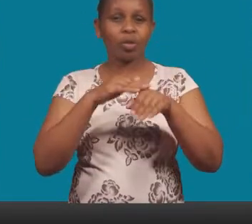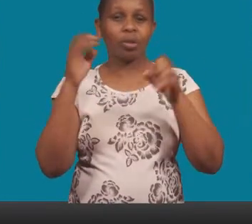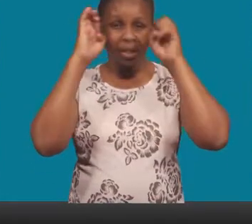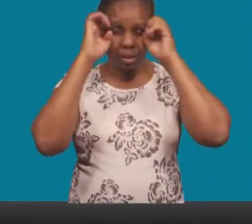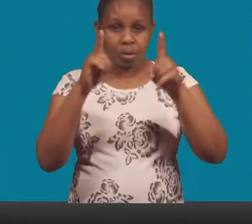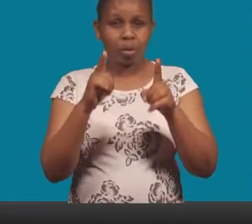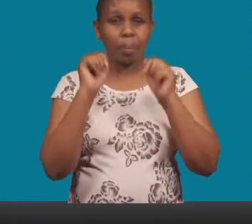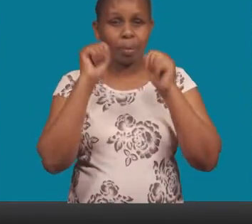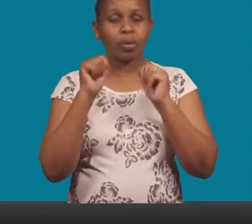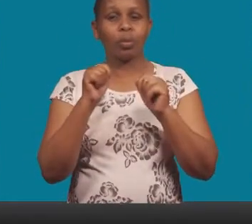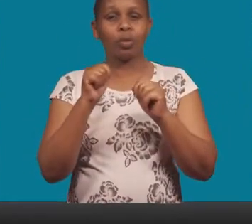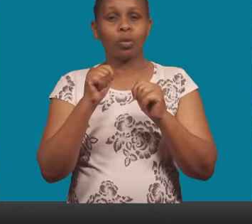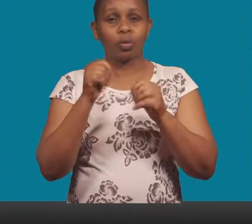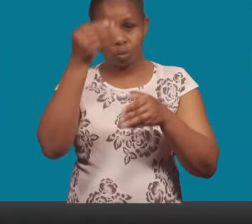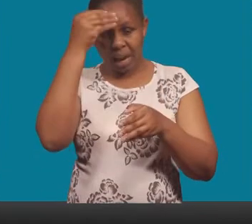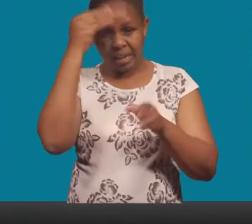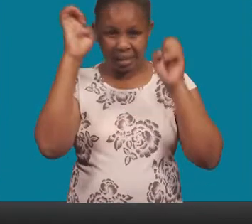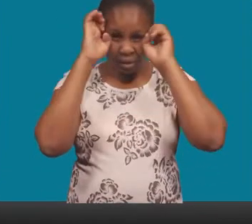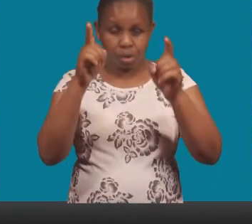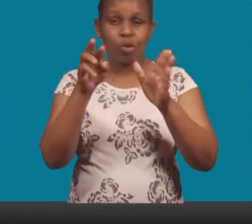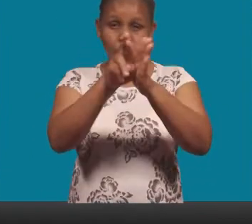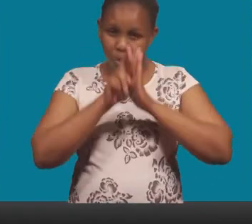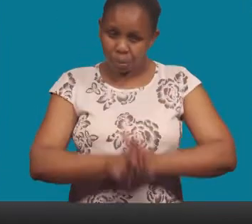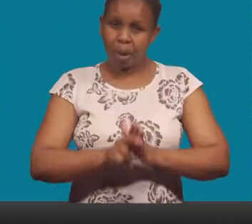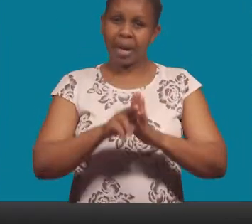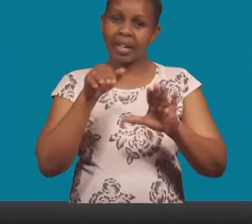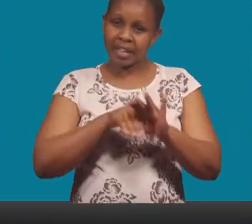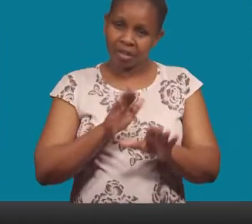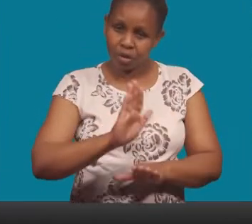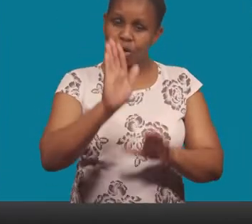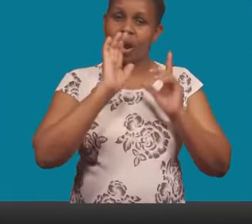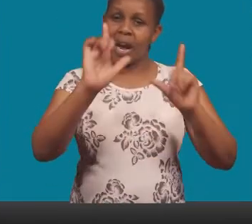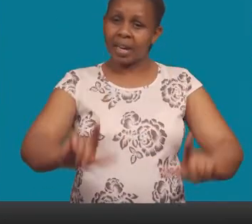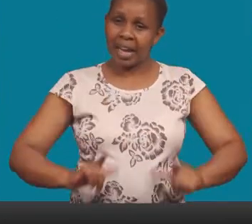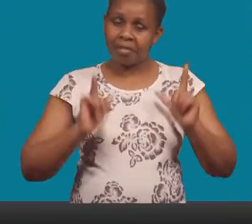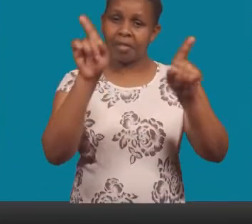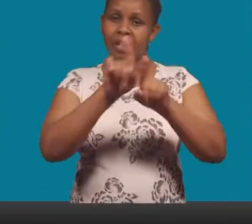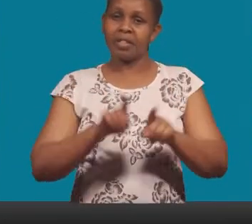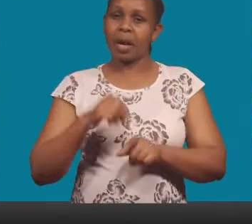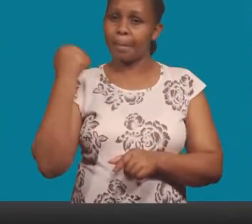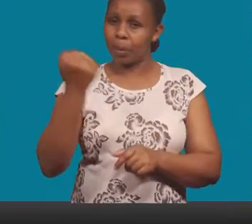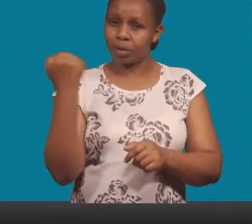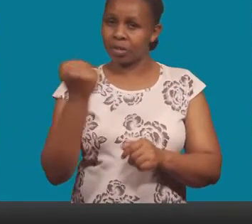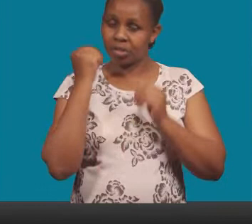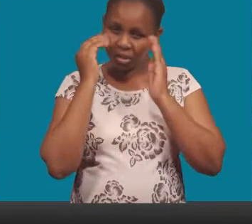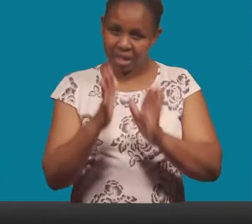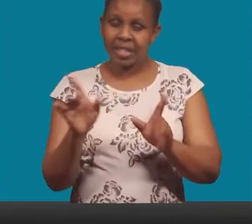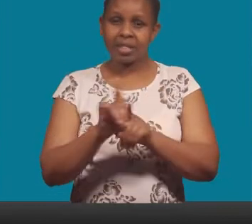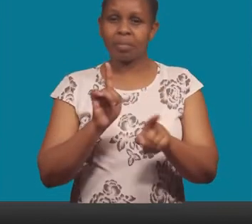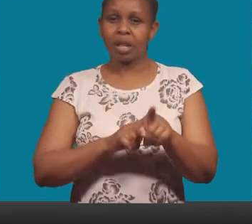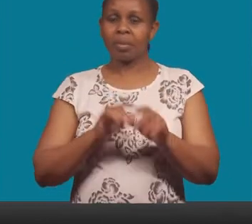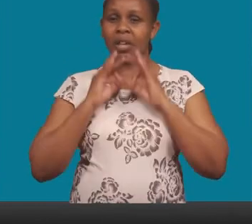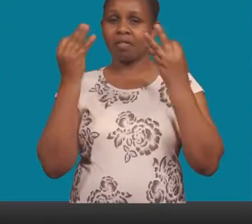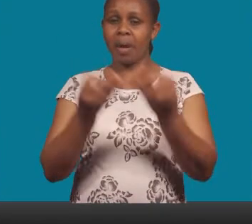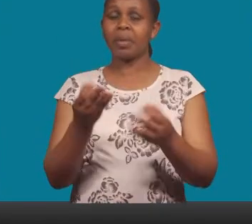So it is very important to pursue education because you will need it at some point in your life, even as a politician, as a businessman, and even